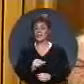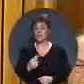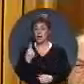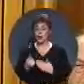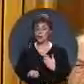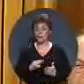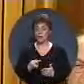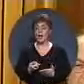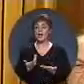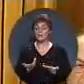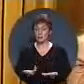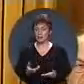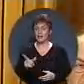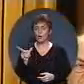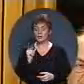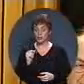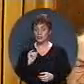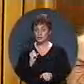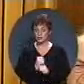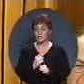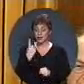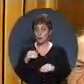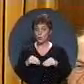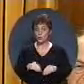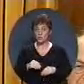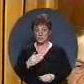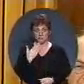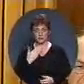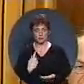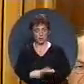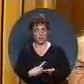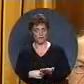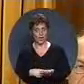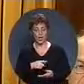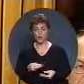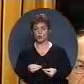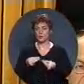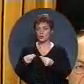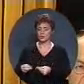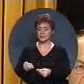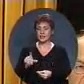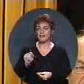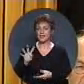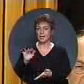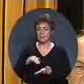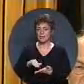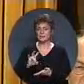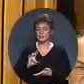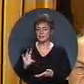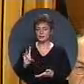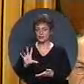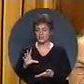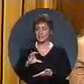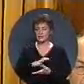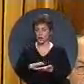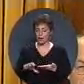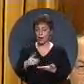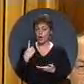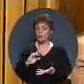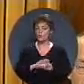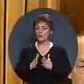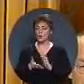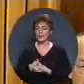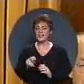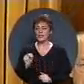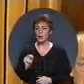once, we found out today that working for the Minister is a darn good deal. The Minister authorized a contract of $24,075 to one